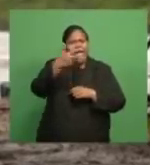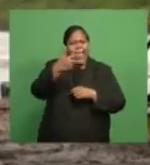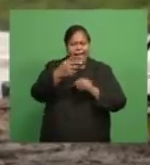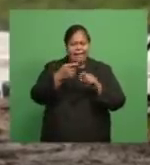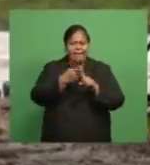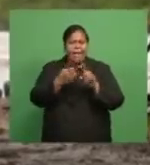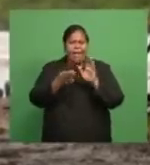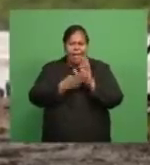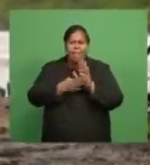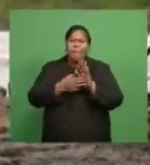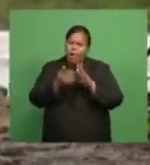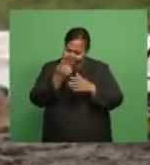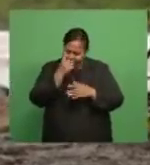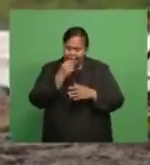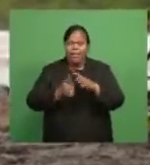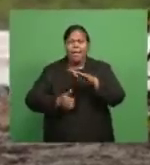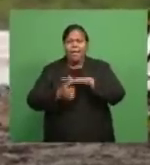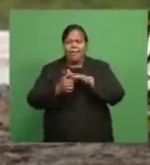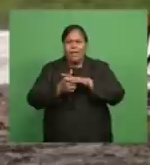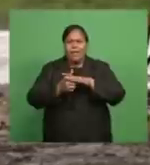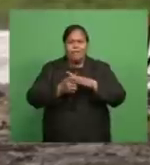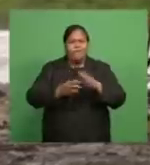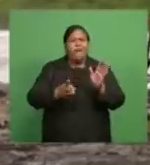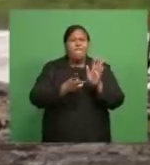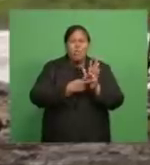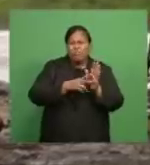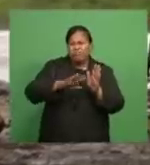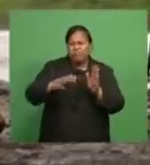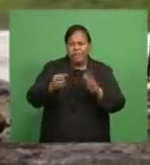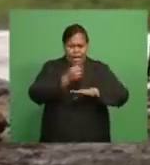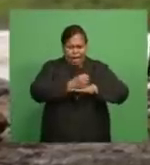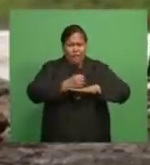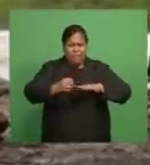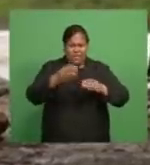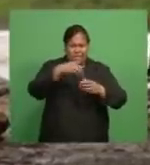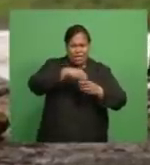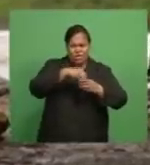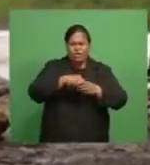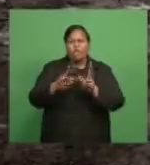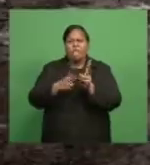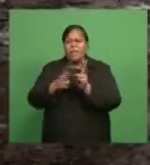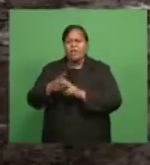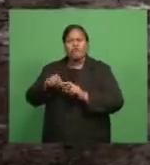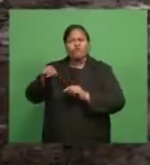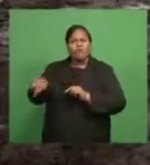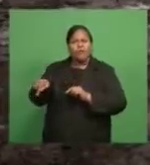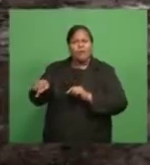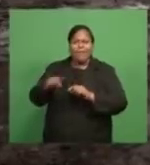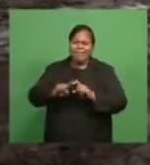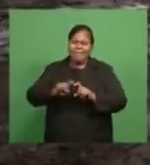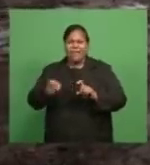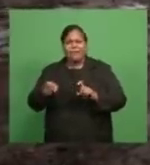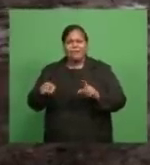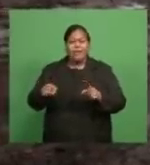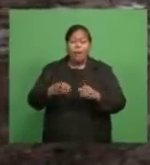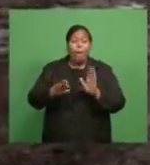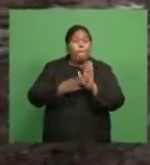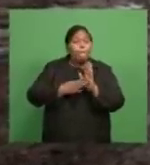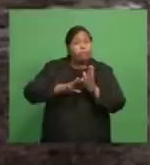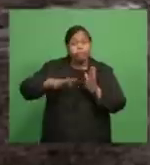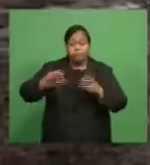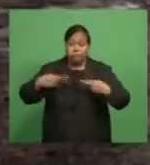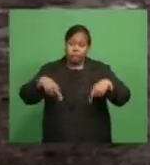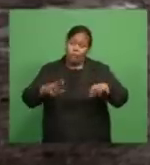of the road accessible from the Vunisia government station to Mokoisa village. The Moani Road is also closed, while